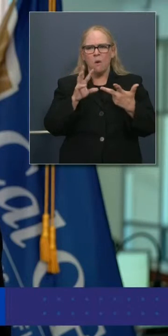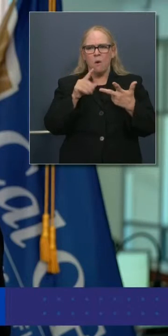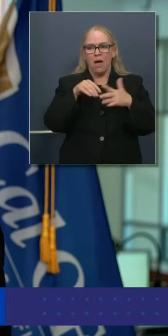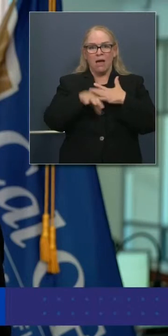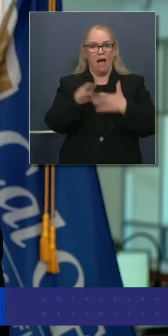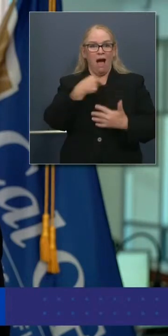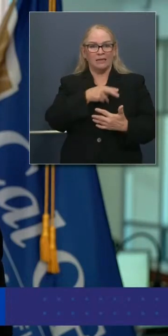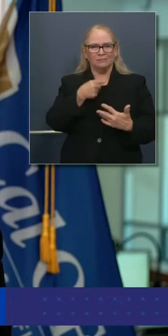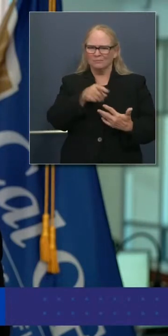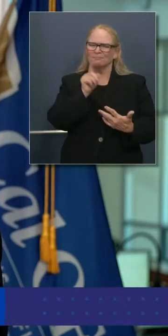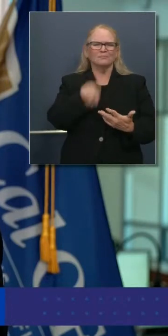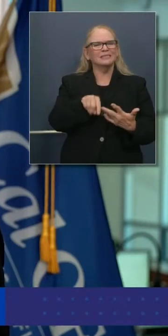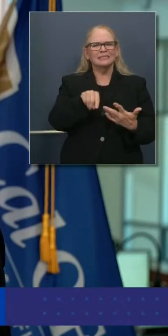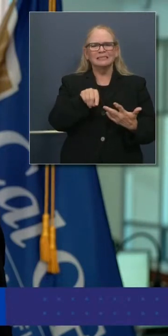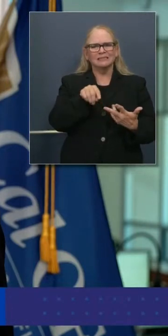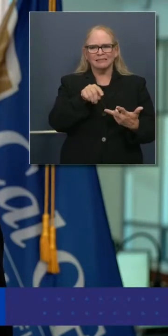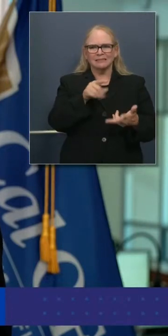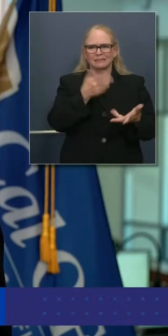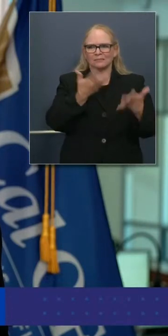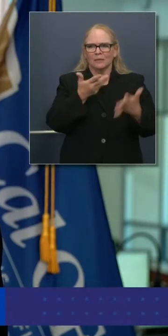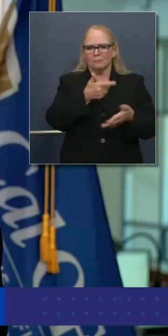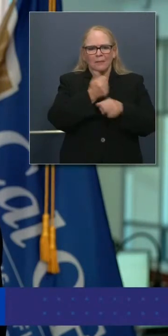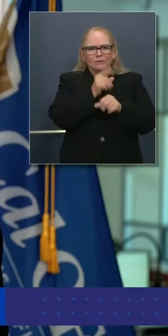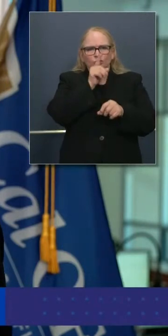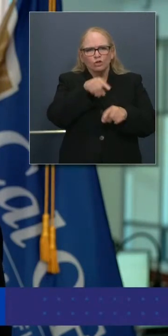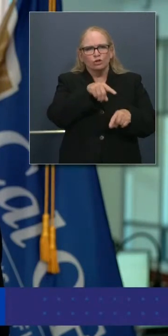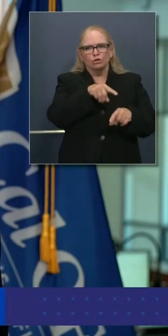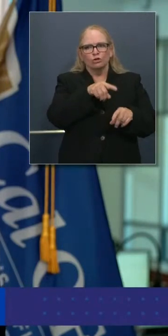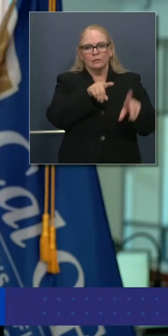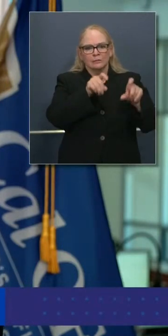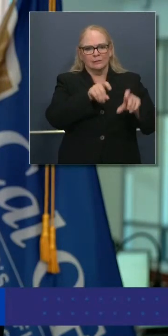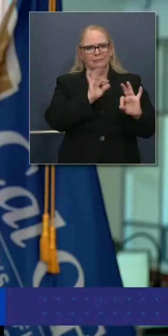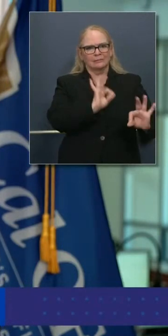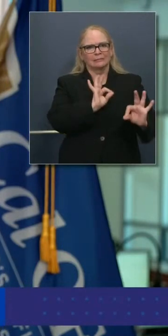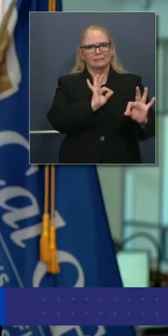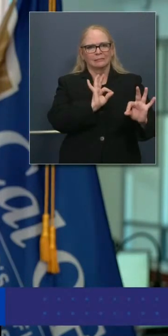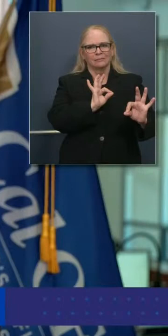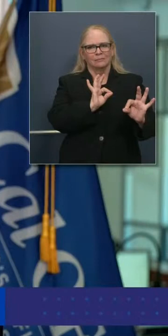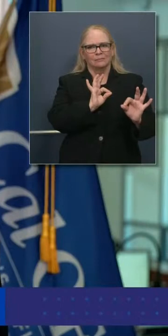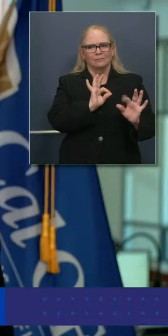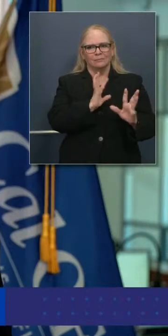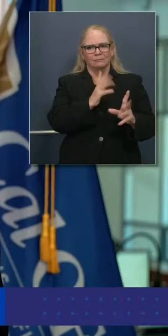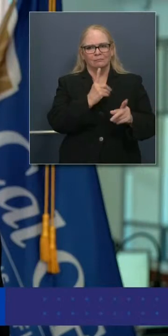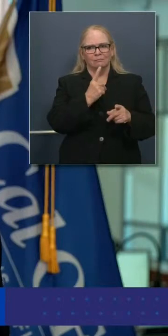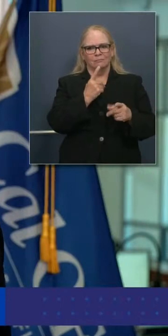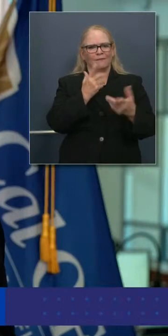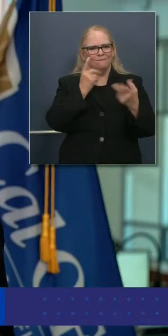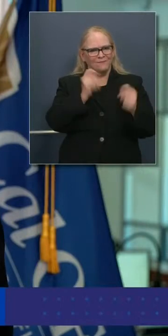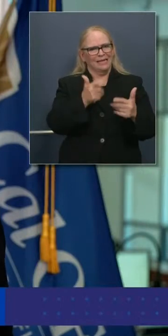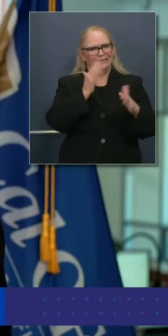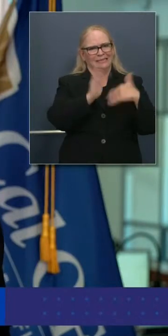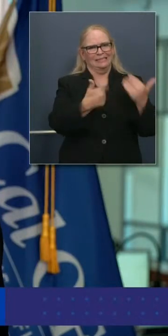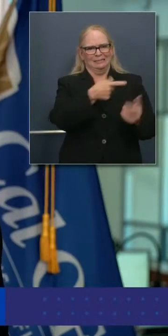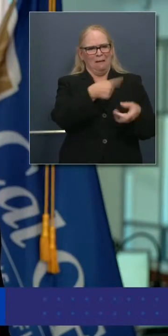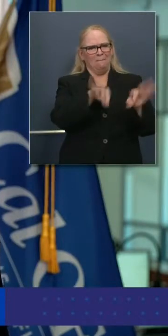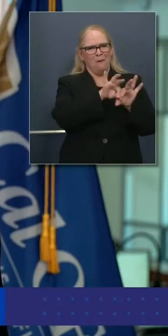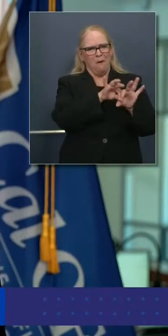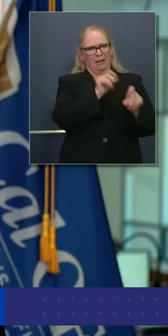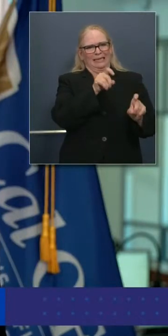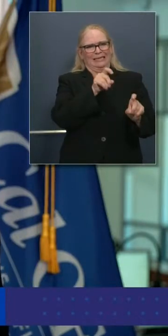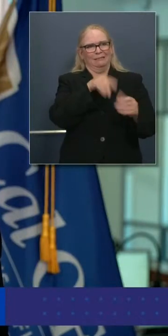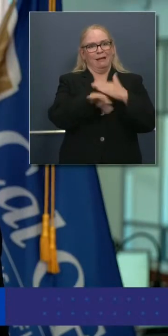hospitals, to make sure that their test isn't only completed, but that we get the result most quickly. And that is